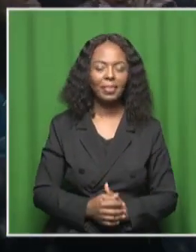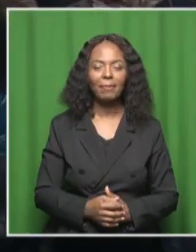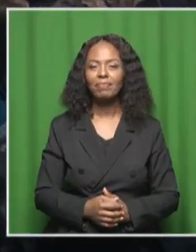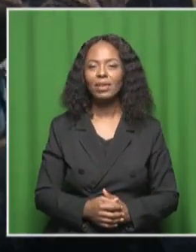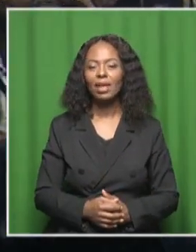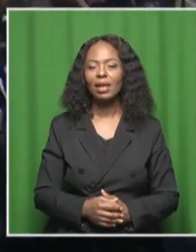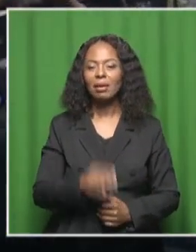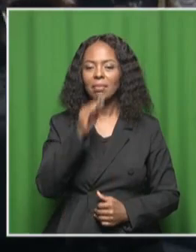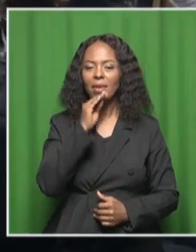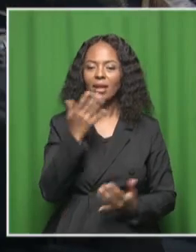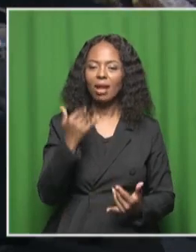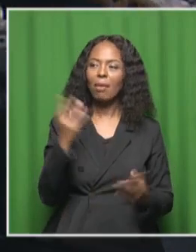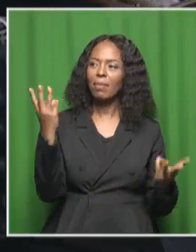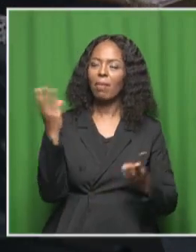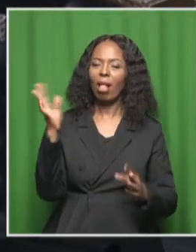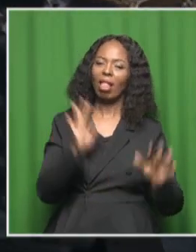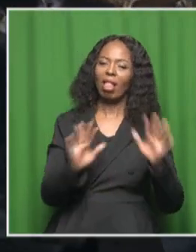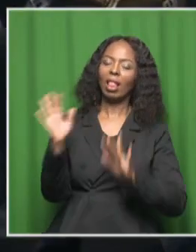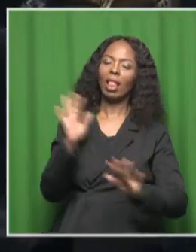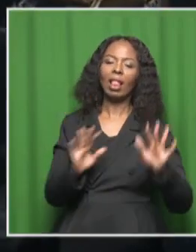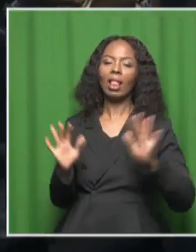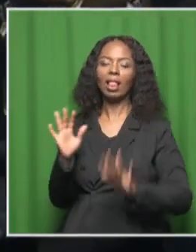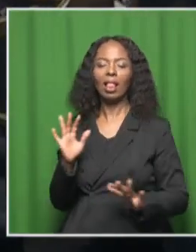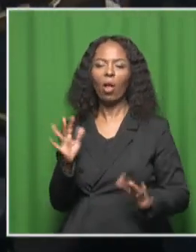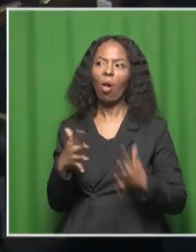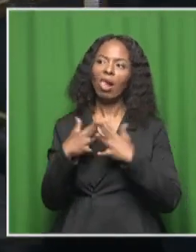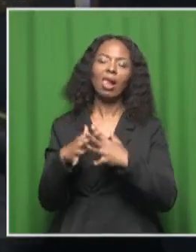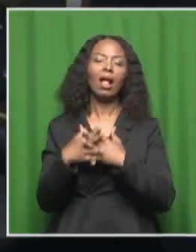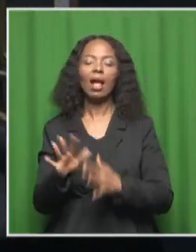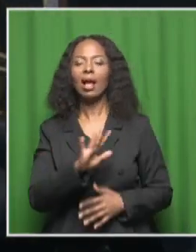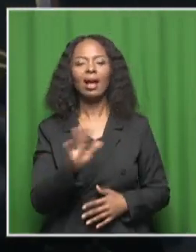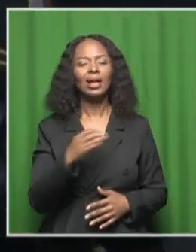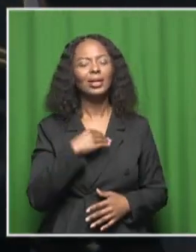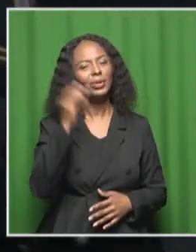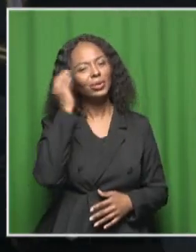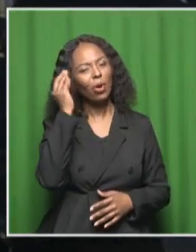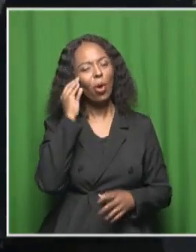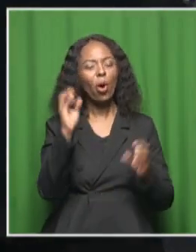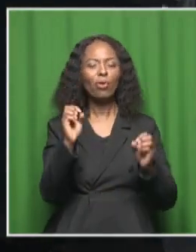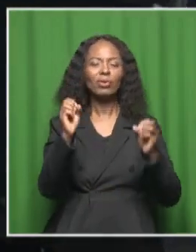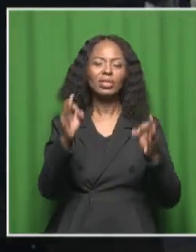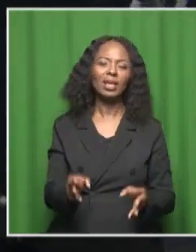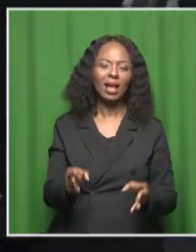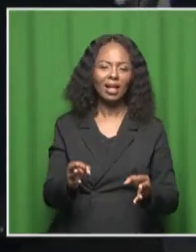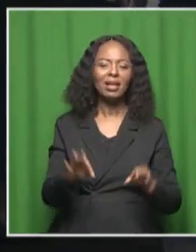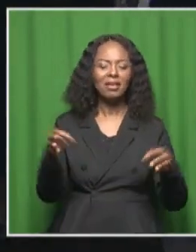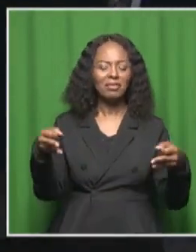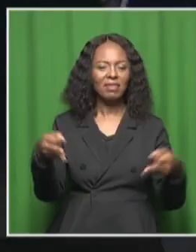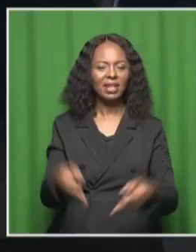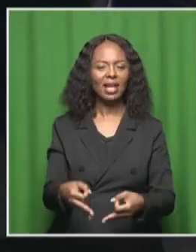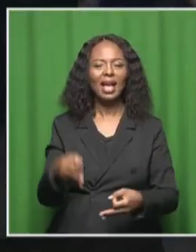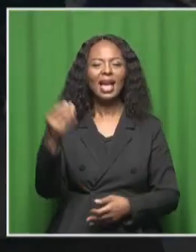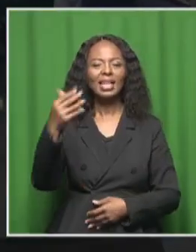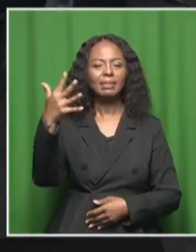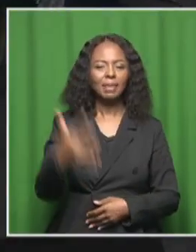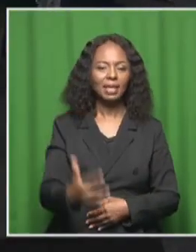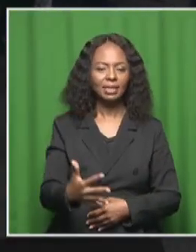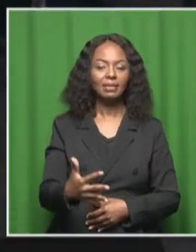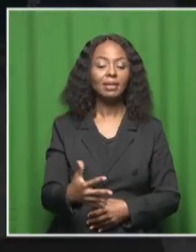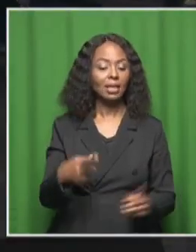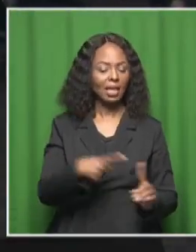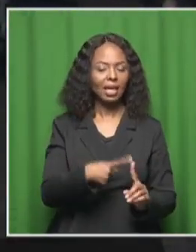messes that you'll have to clean up. We were worried, with the official funeral, sometimes they get to be very expensive. But he was very clear that he doesn't